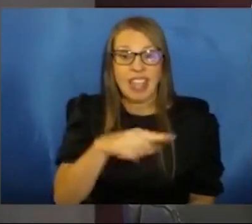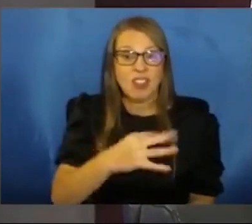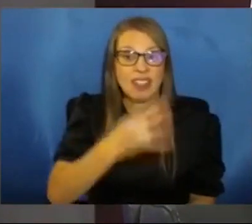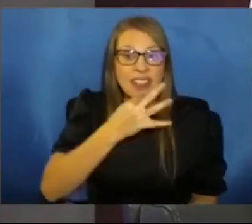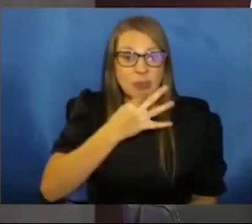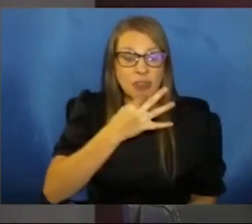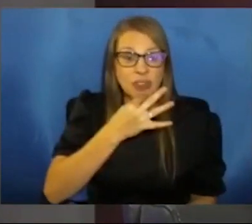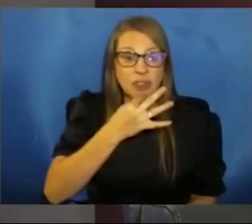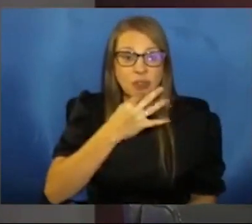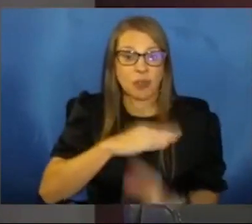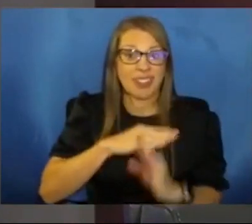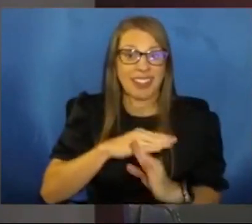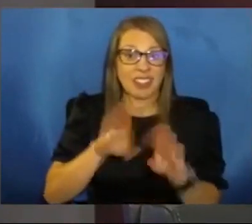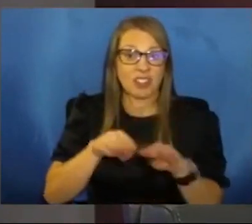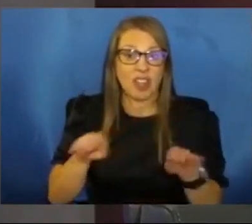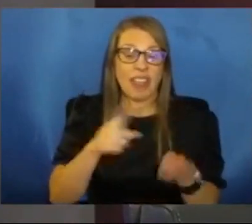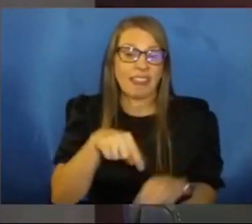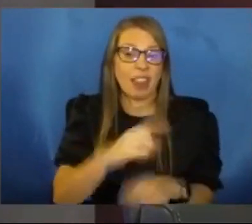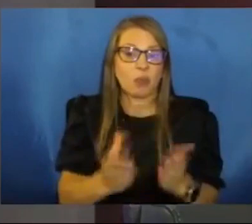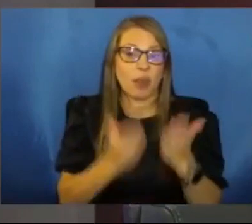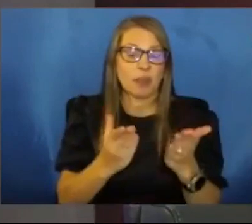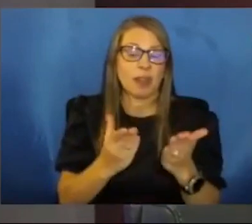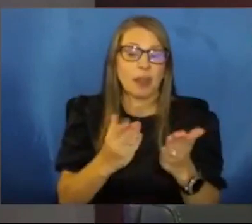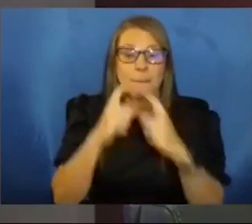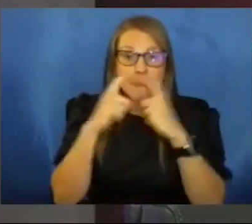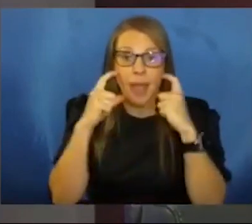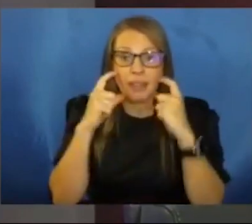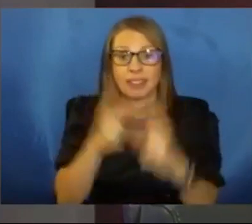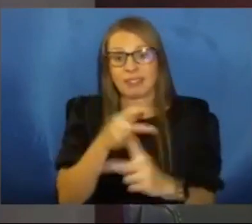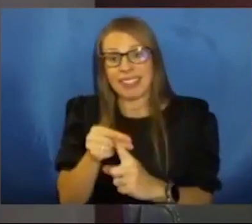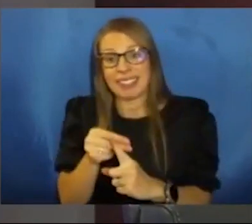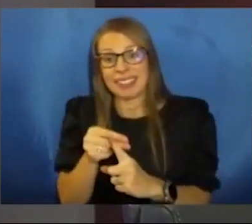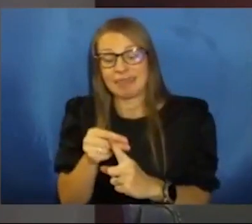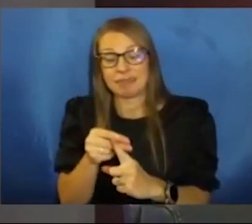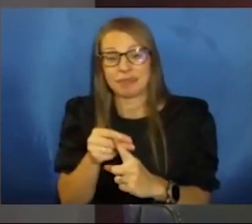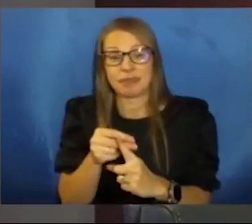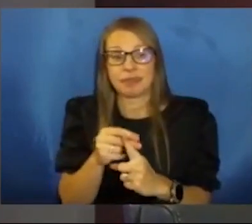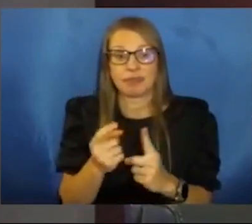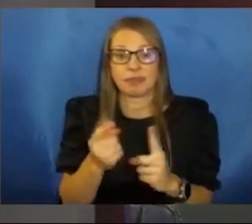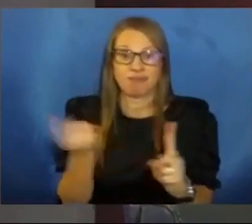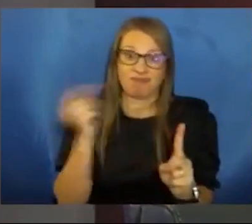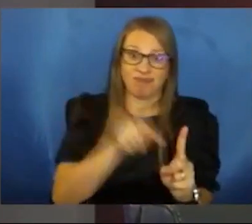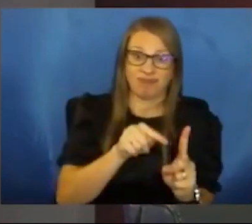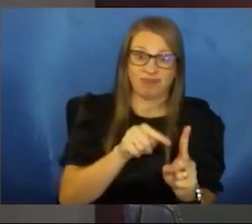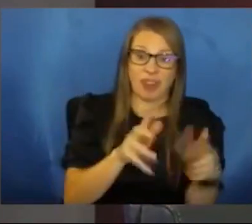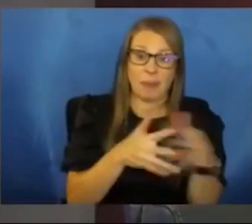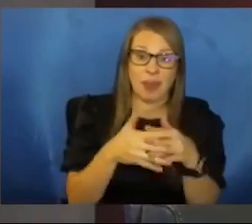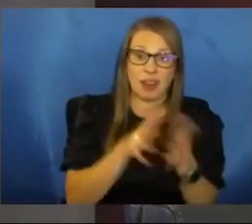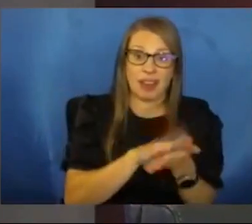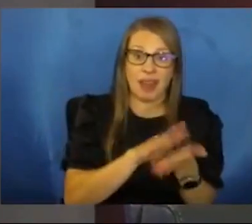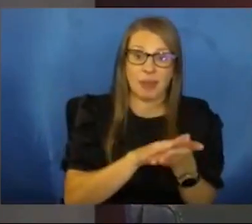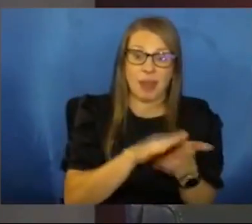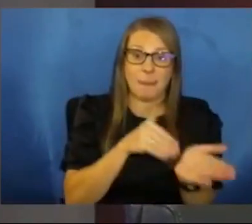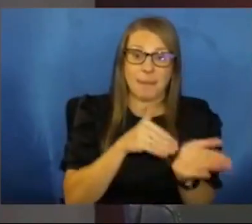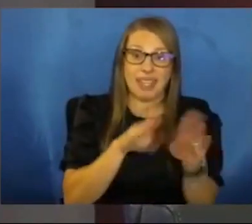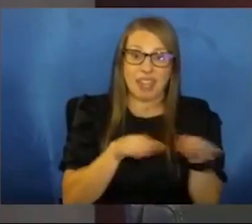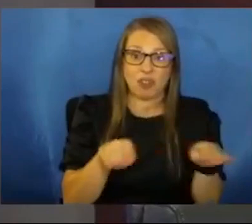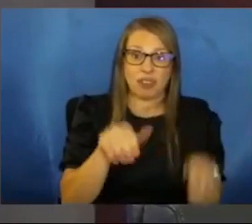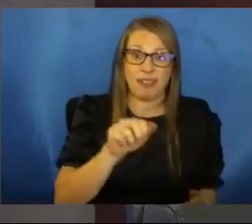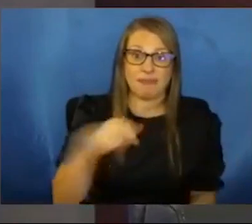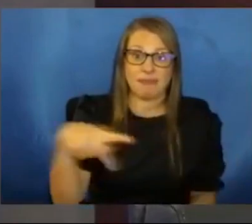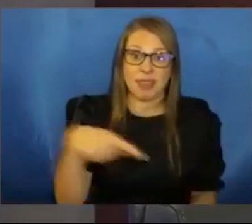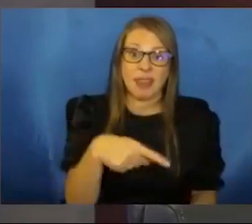agree with Tim, certainly. The question was, and it was stated as a lot of parents think that their kids are emotionally harmed